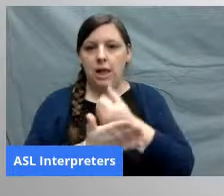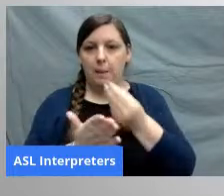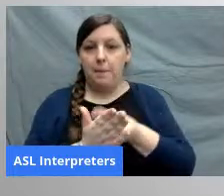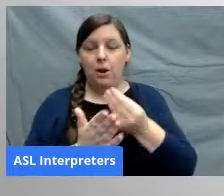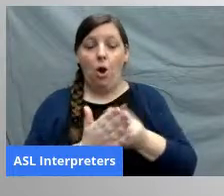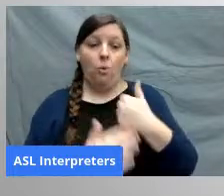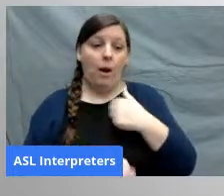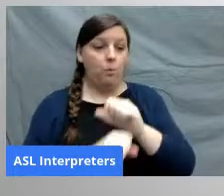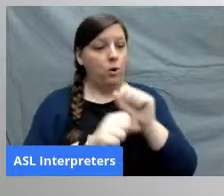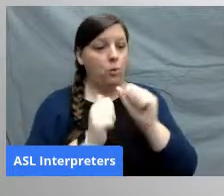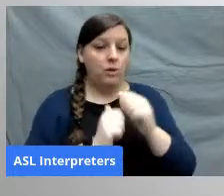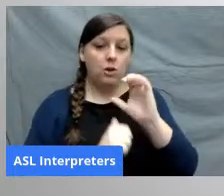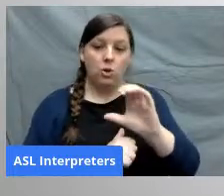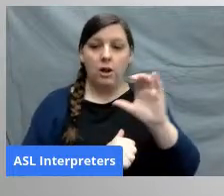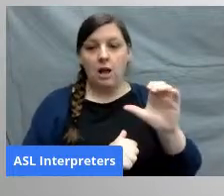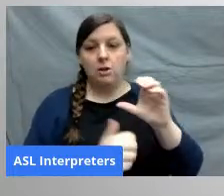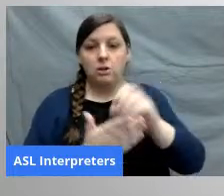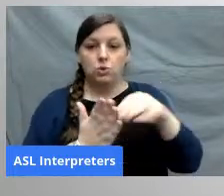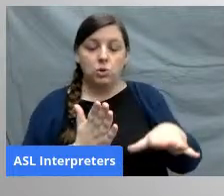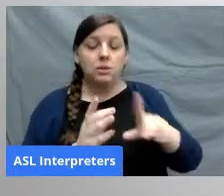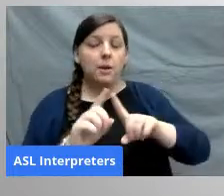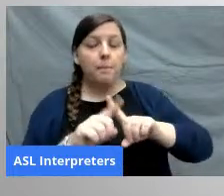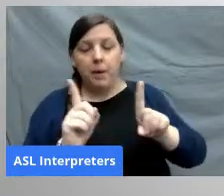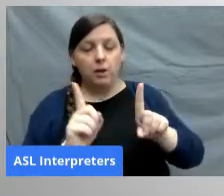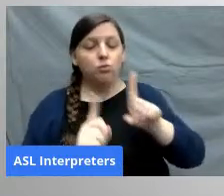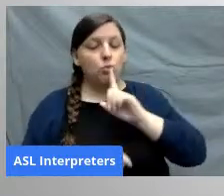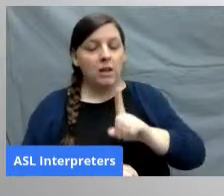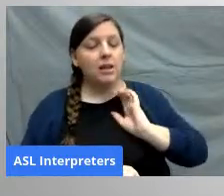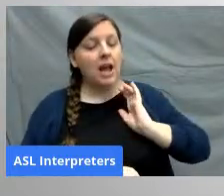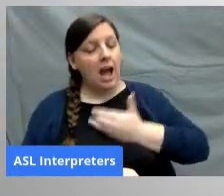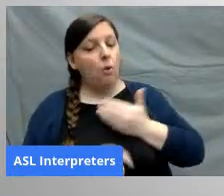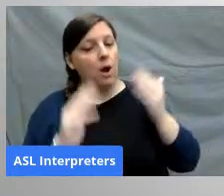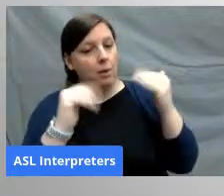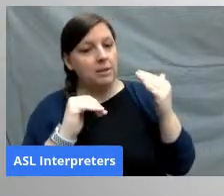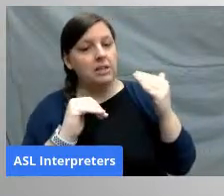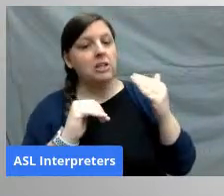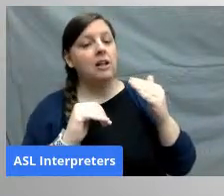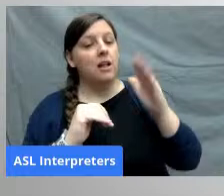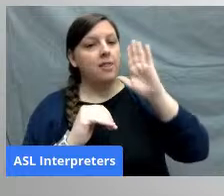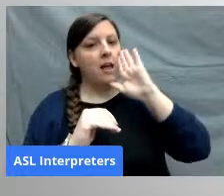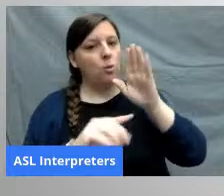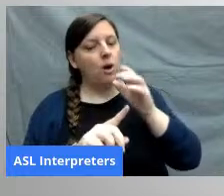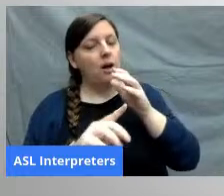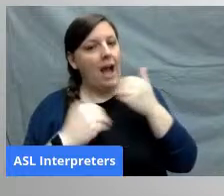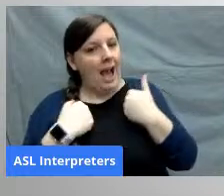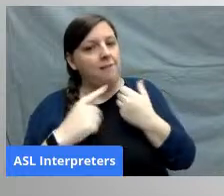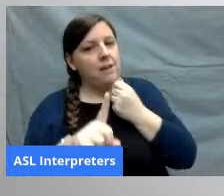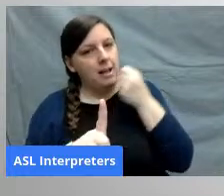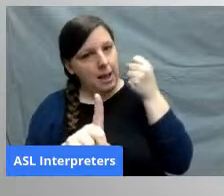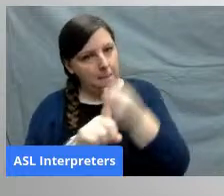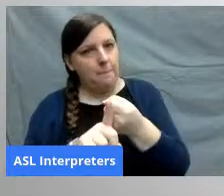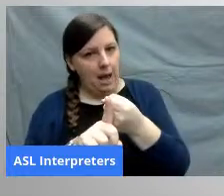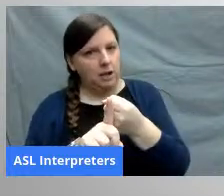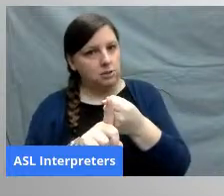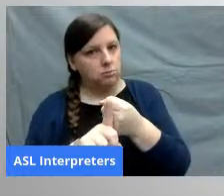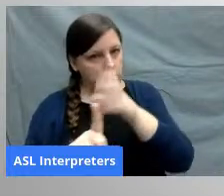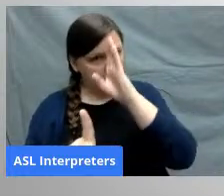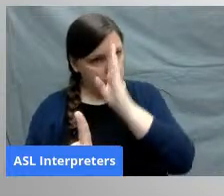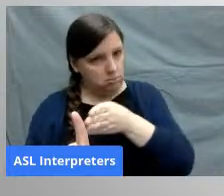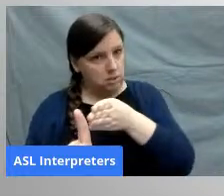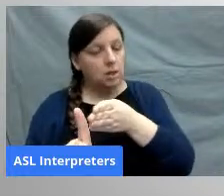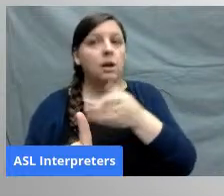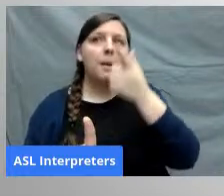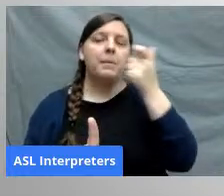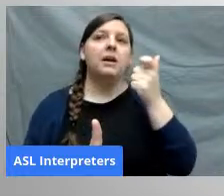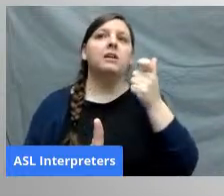Clark County kids, but really, our expectation is that there is an impact because the gap is serious.